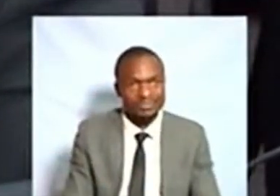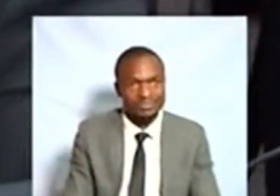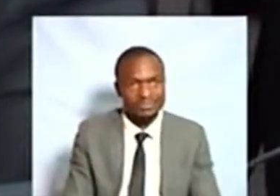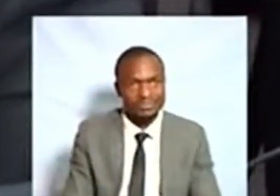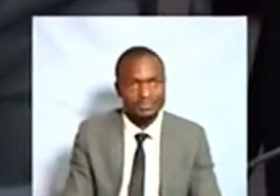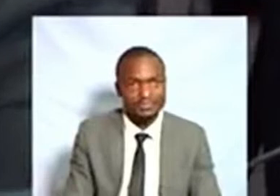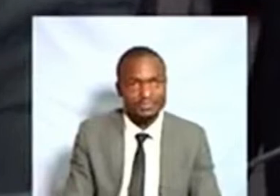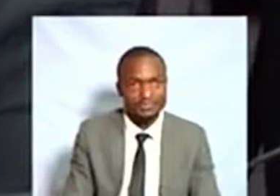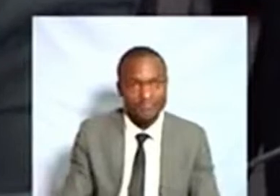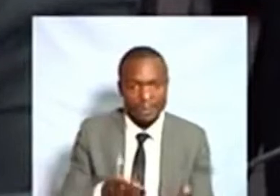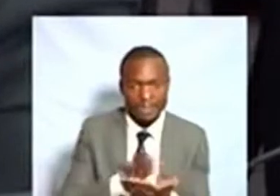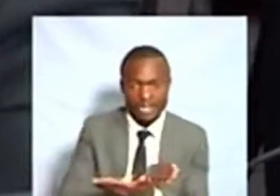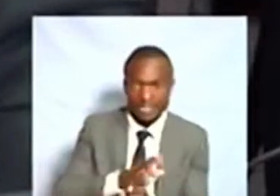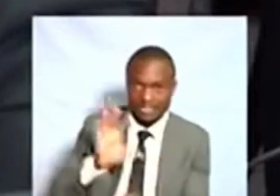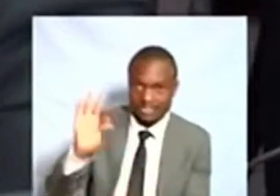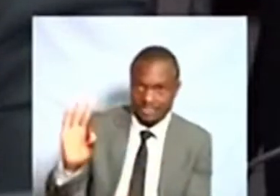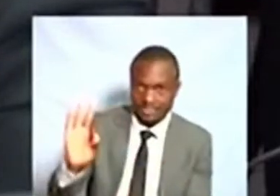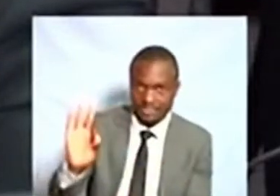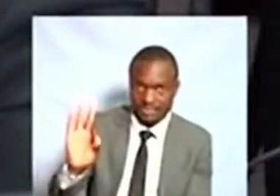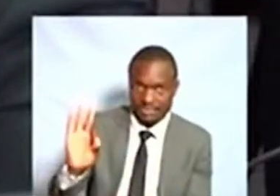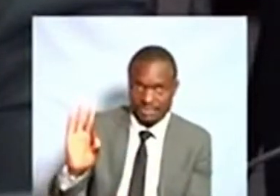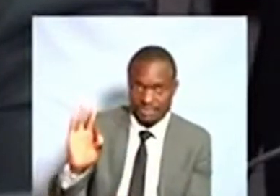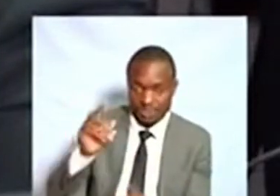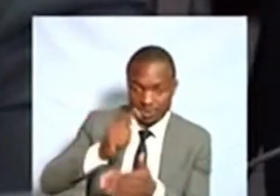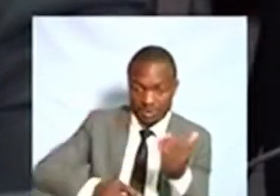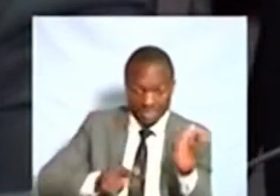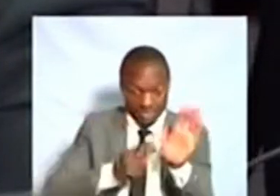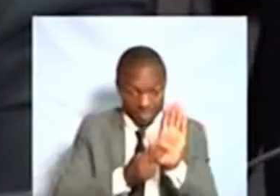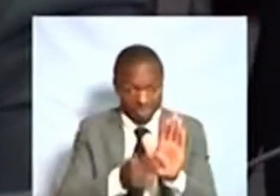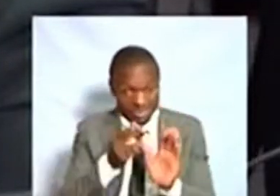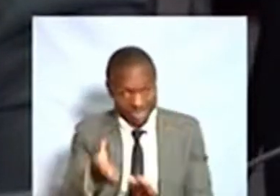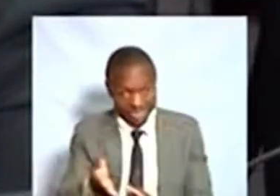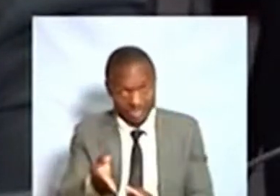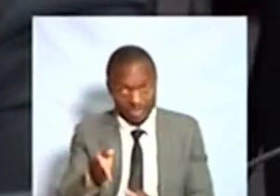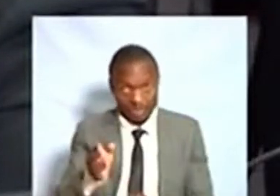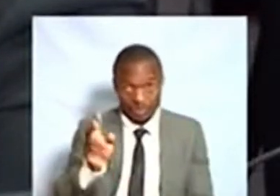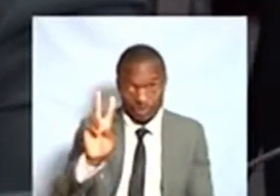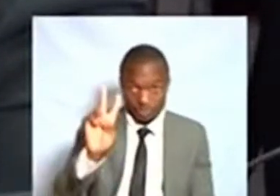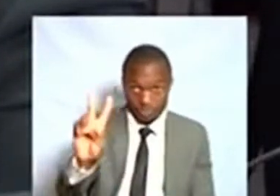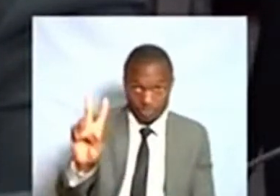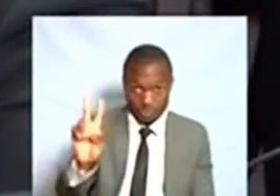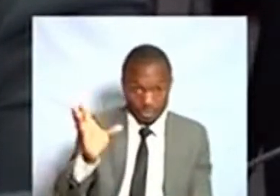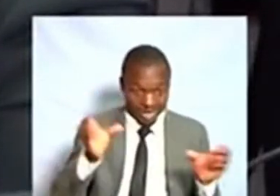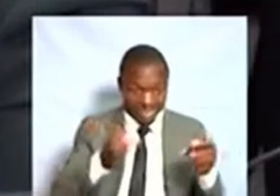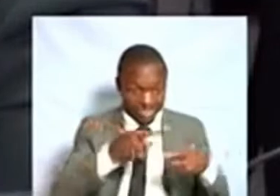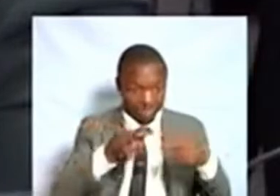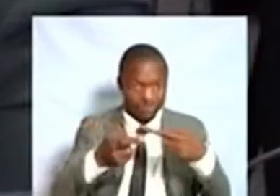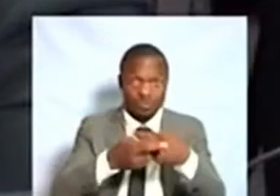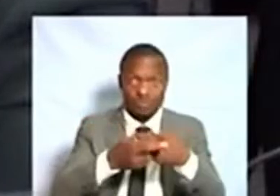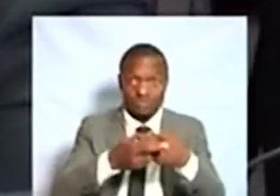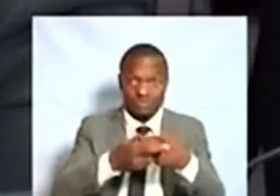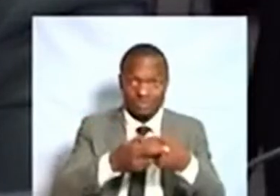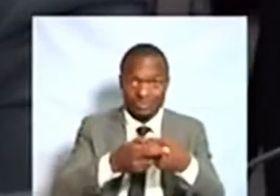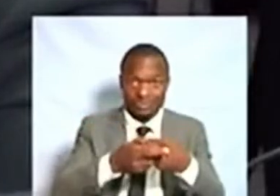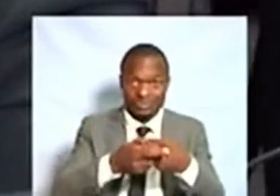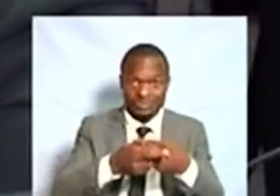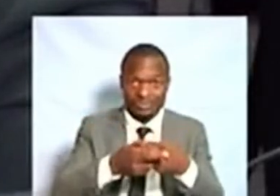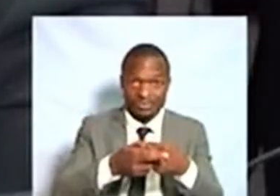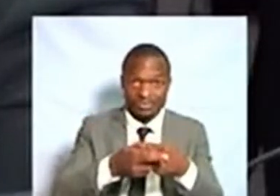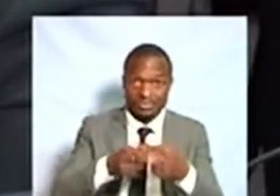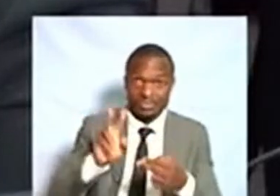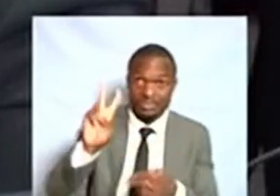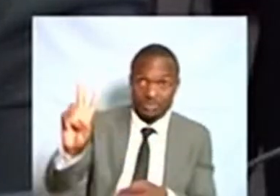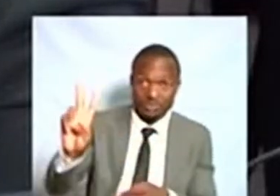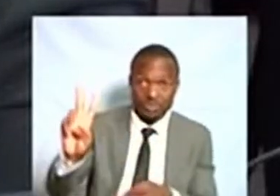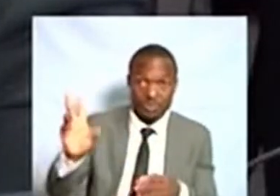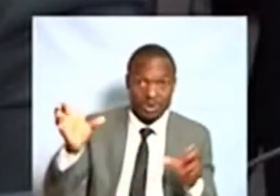Okay, page 9. It is The saying image page- that is saying page that 8, is there. Those are 2 classroom Not blocks. page it 8. is showing what? The 2